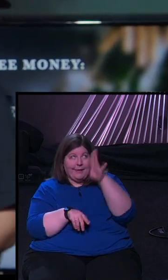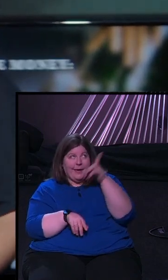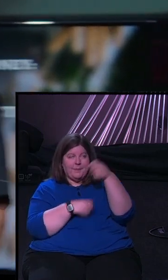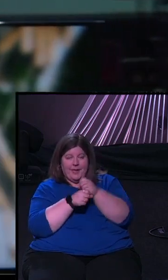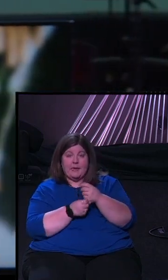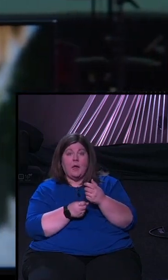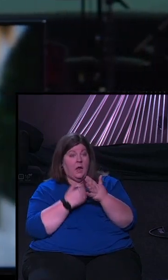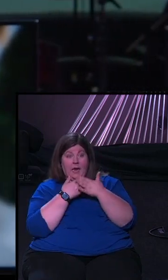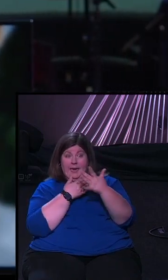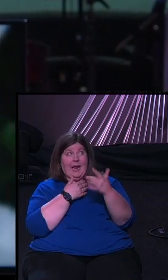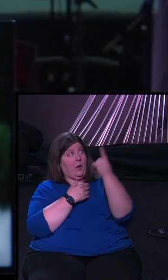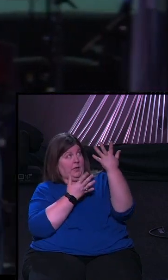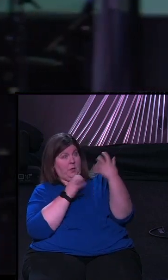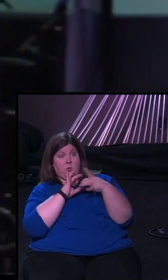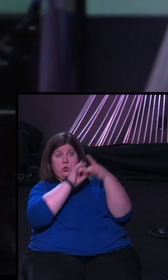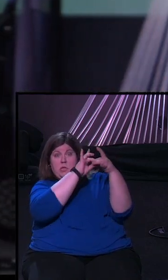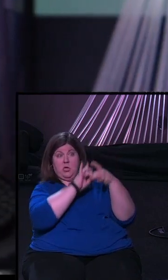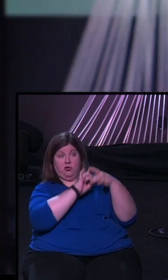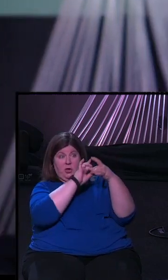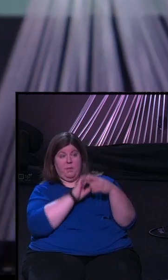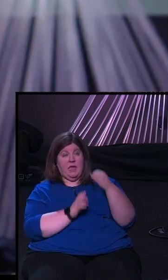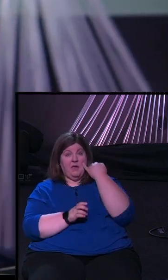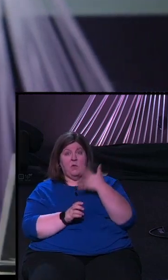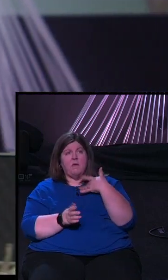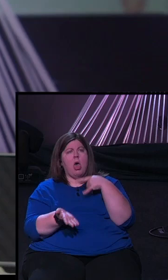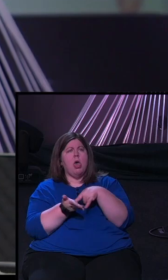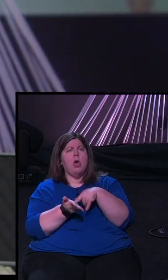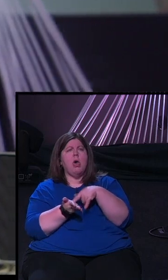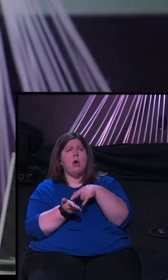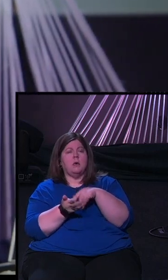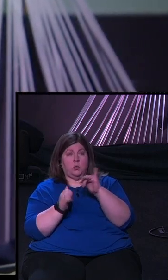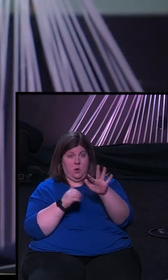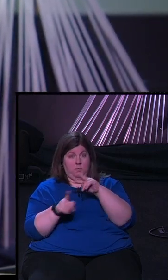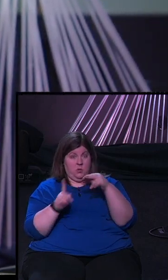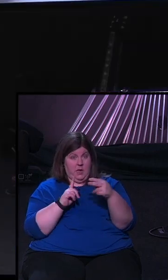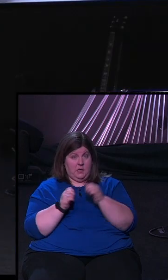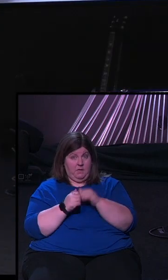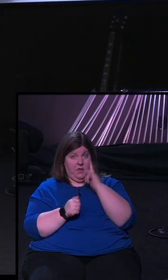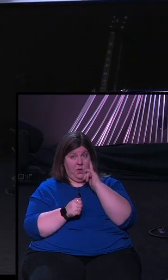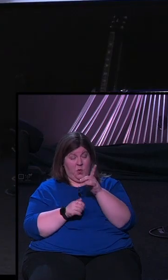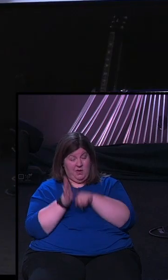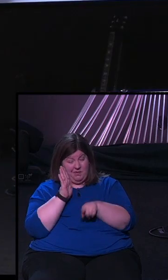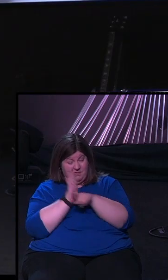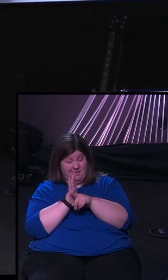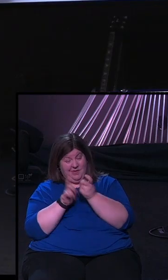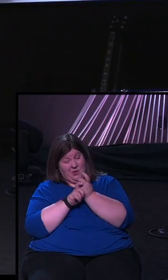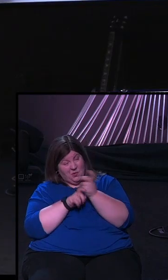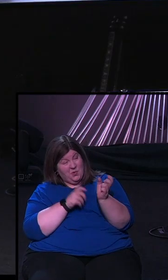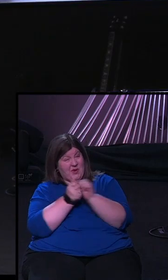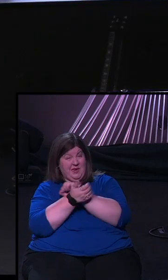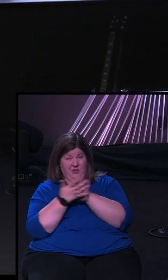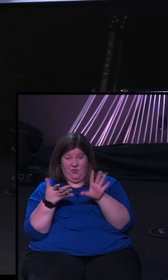wants a relationship with us. Entitlement, if we're not careful, the way that you see entitlement will actually taint and ruin and destroy